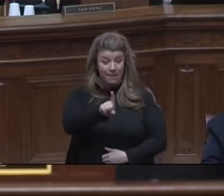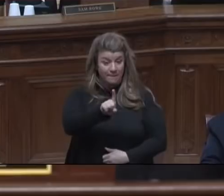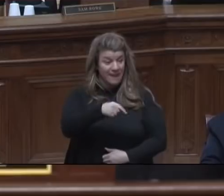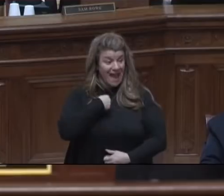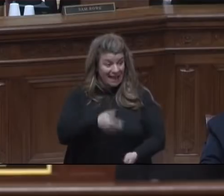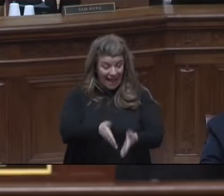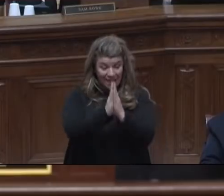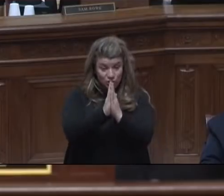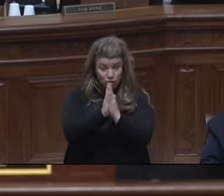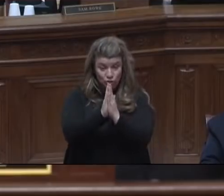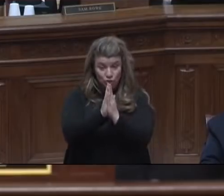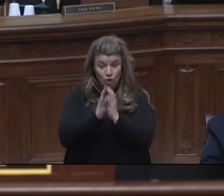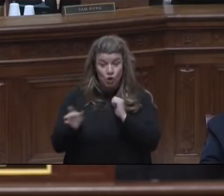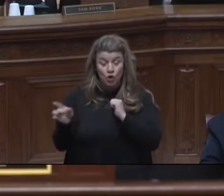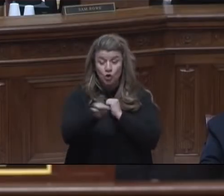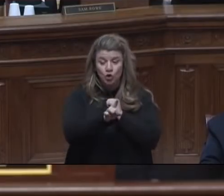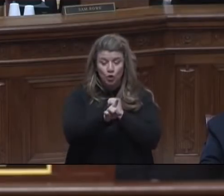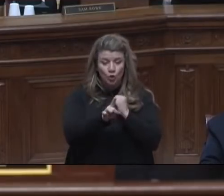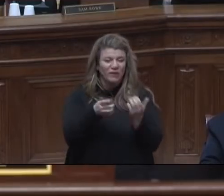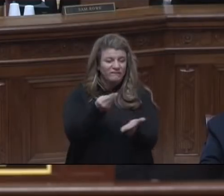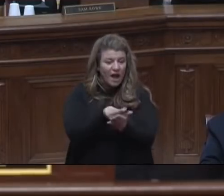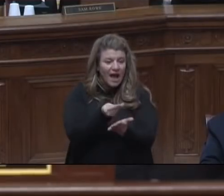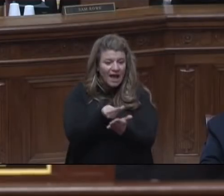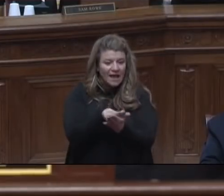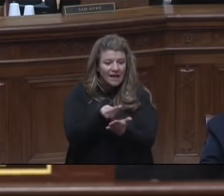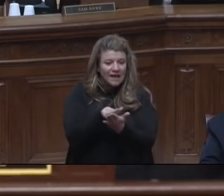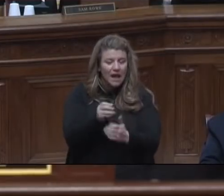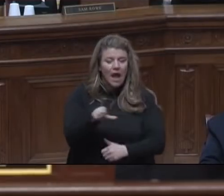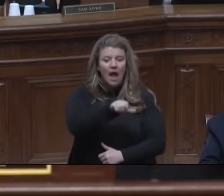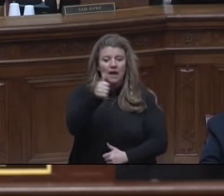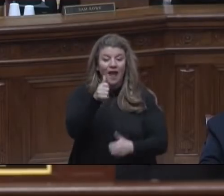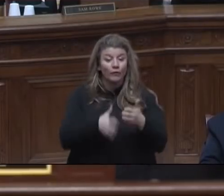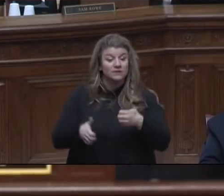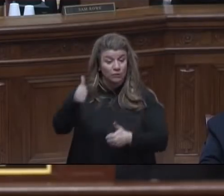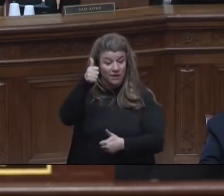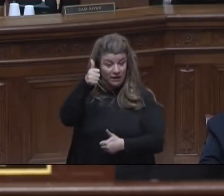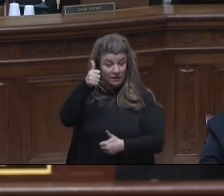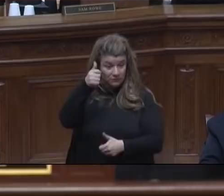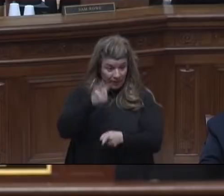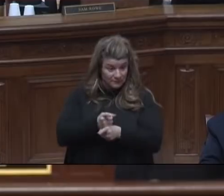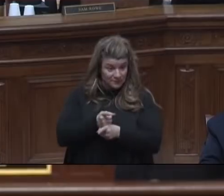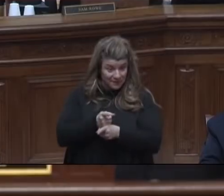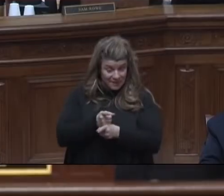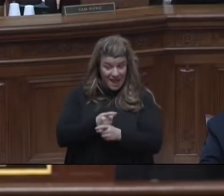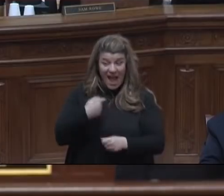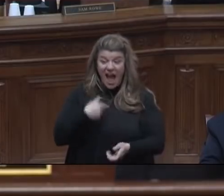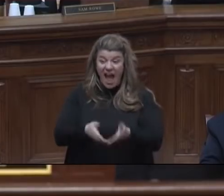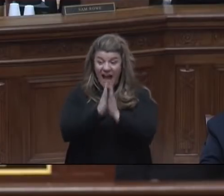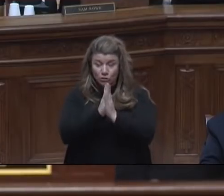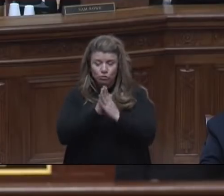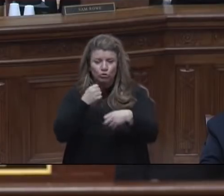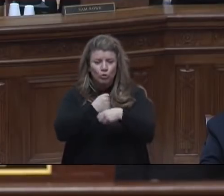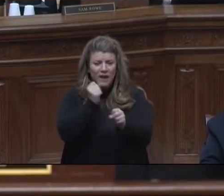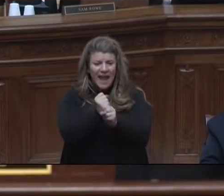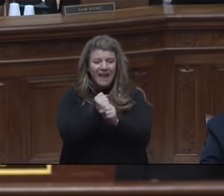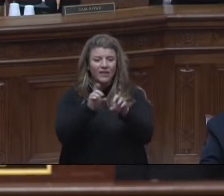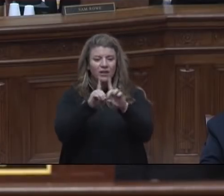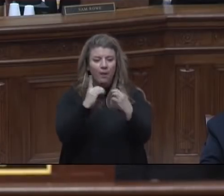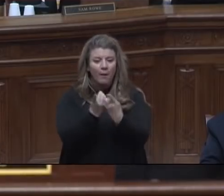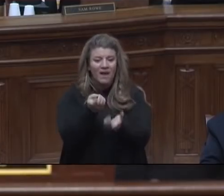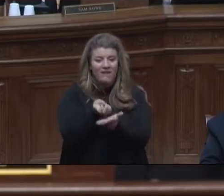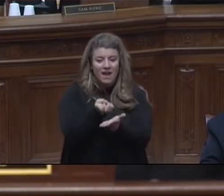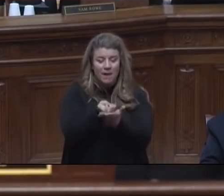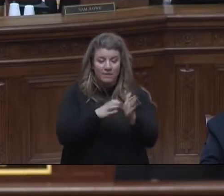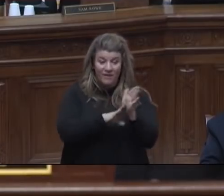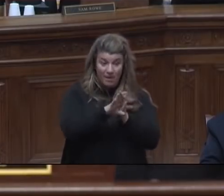you to fund basically another secretary, did I not? I asked you to create the Department of